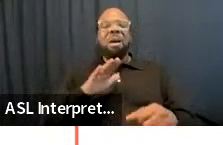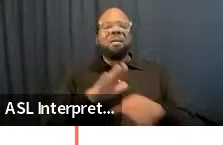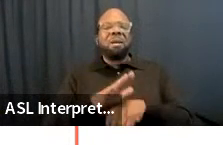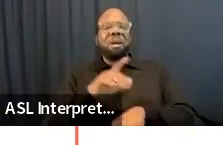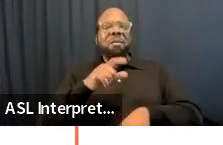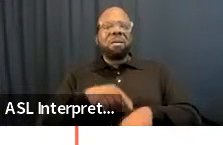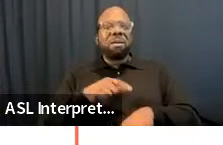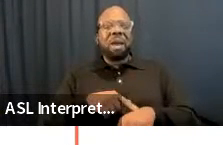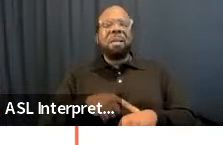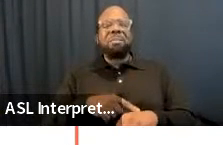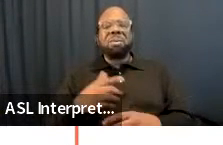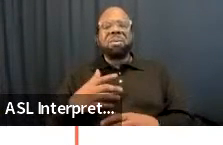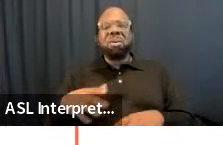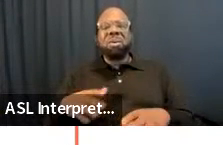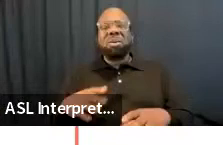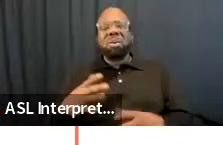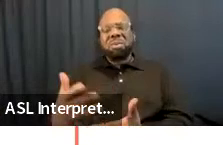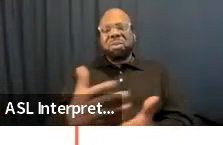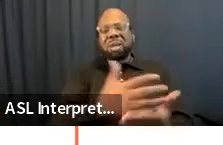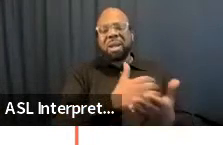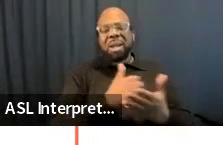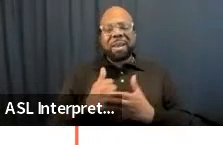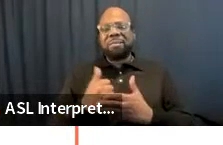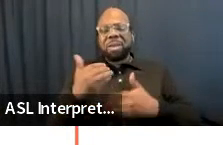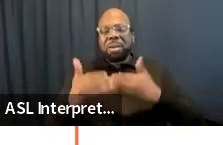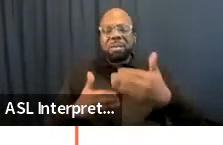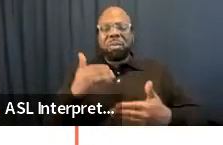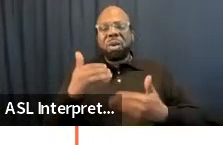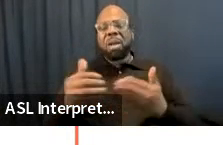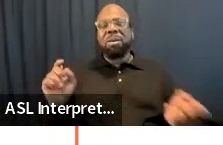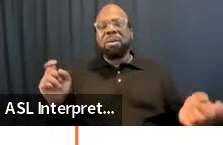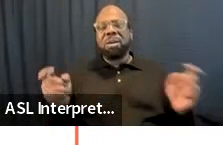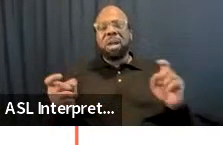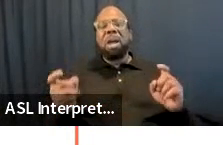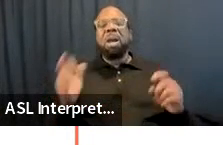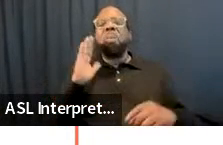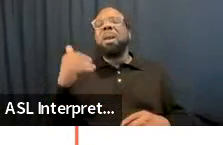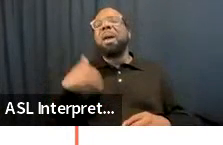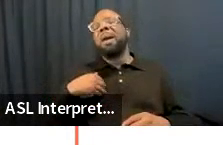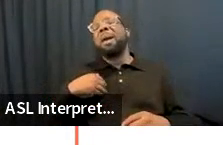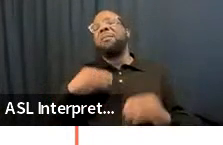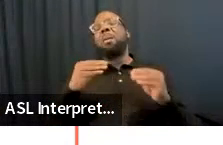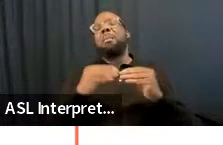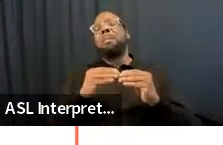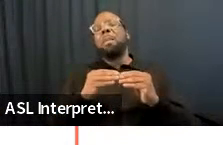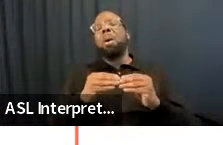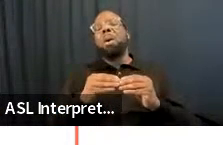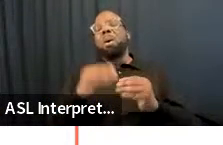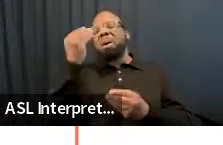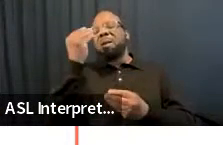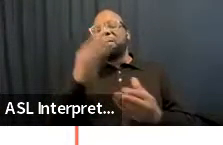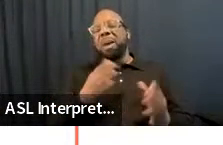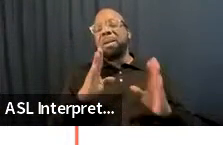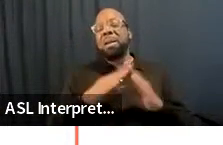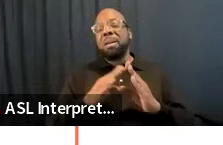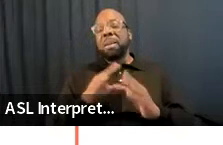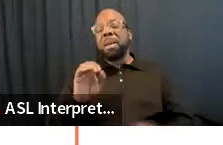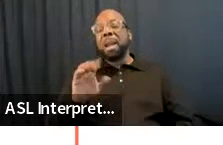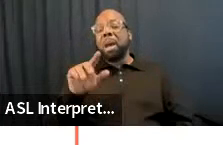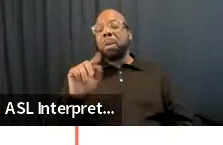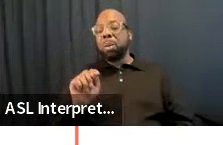digest and process these changes. Can we have additional info sessions in October? Absolutely. We will be